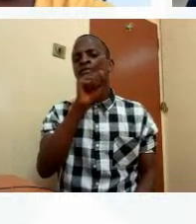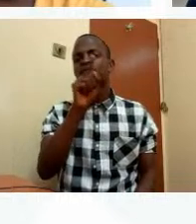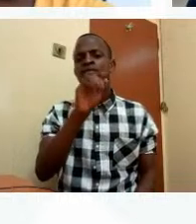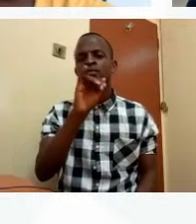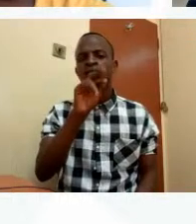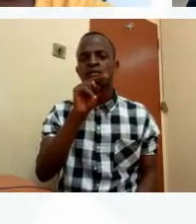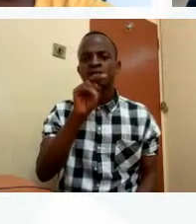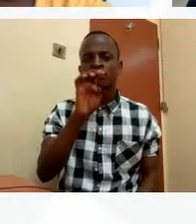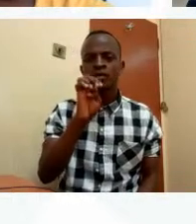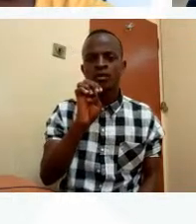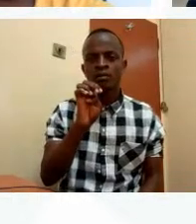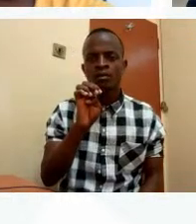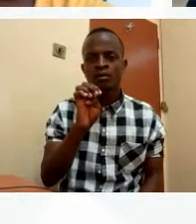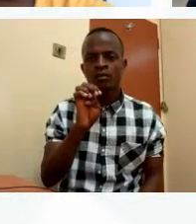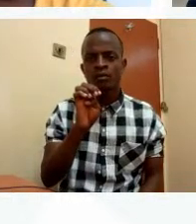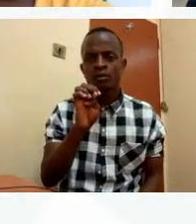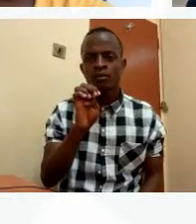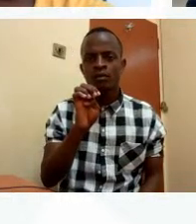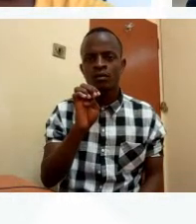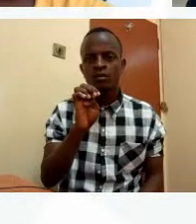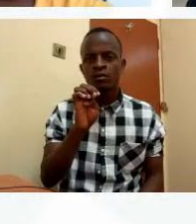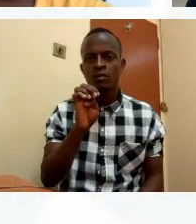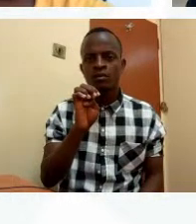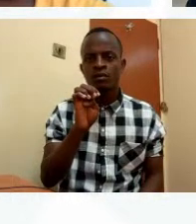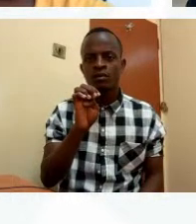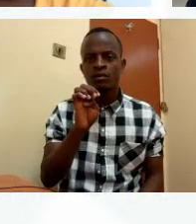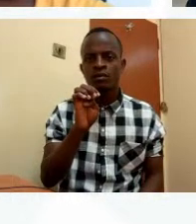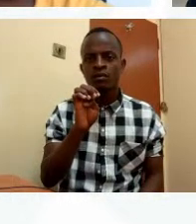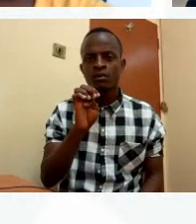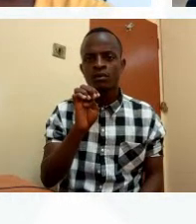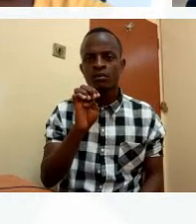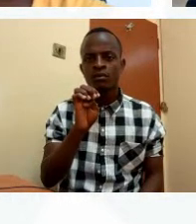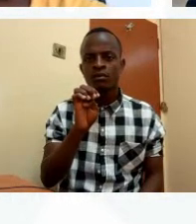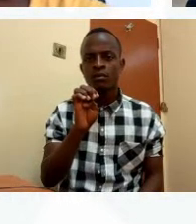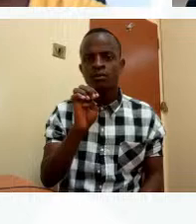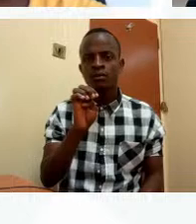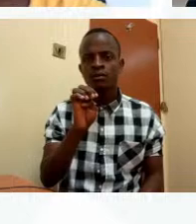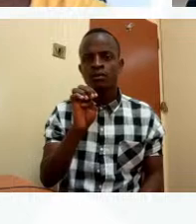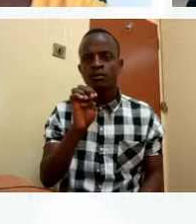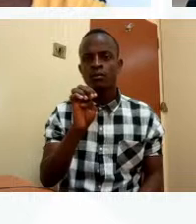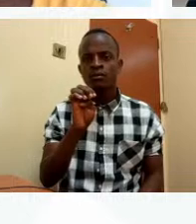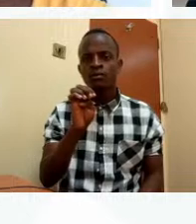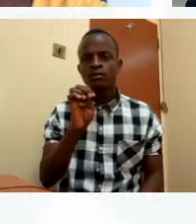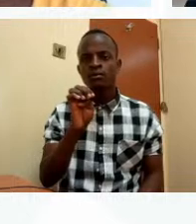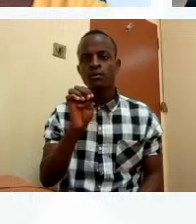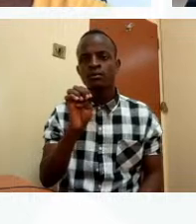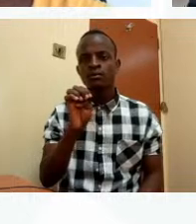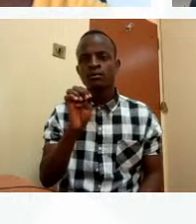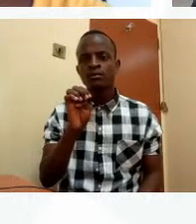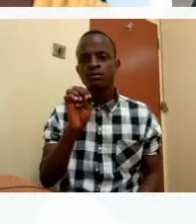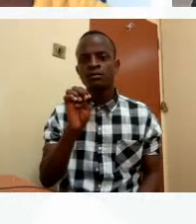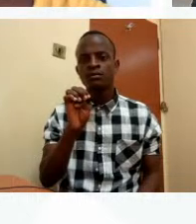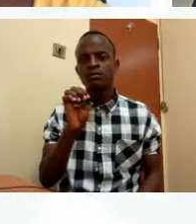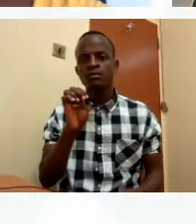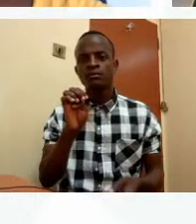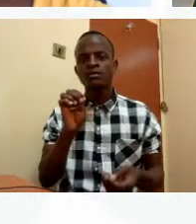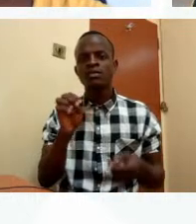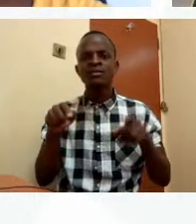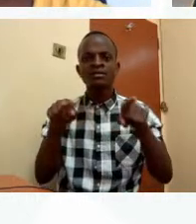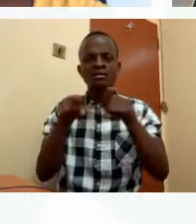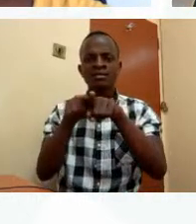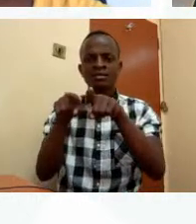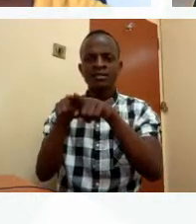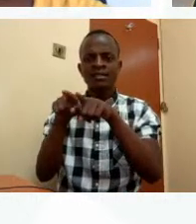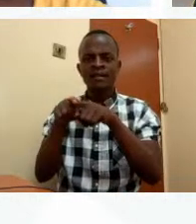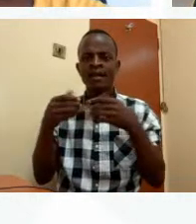able to bring to the table not only resources but also participants that they have been able to pay for. But also there's a